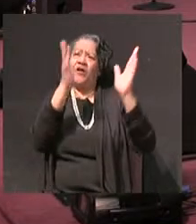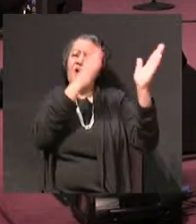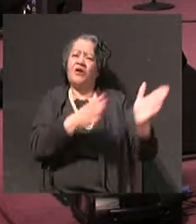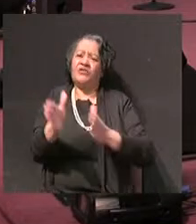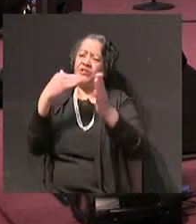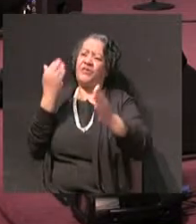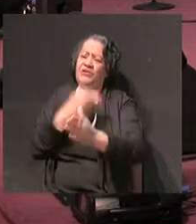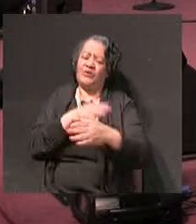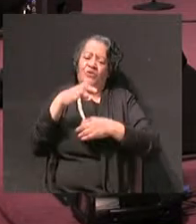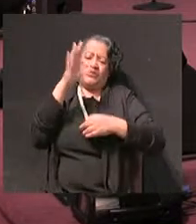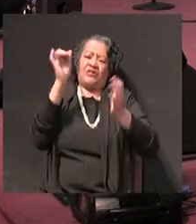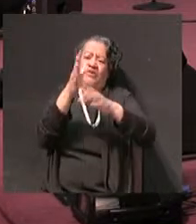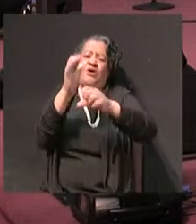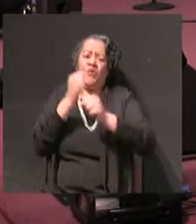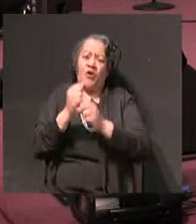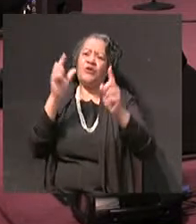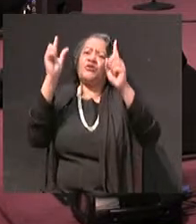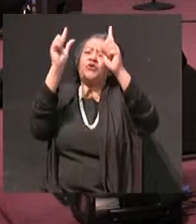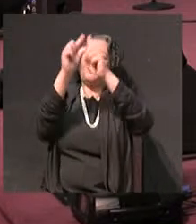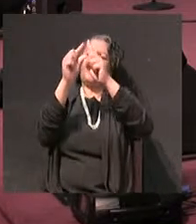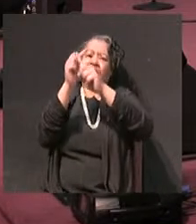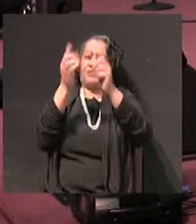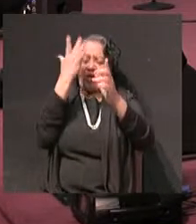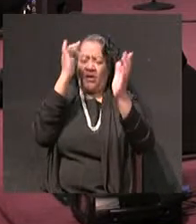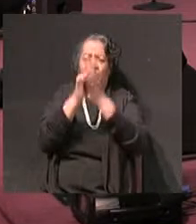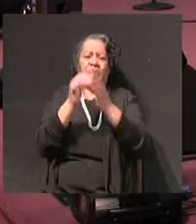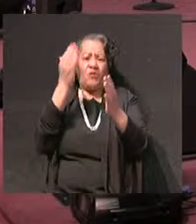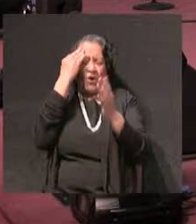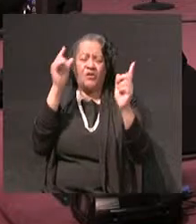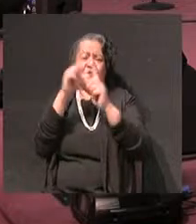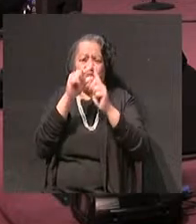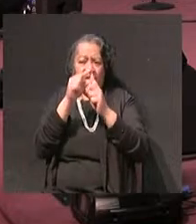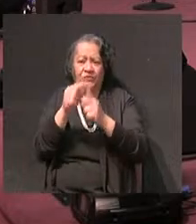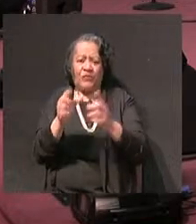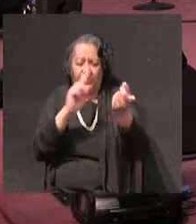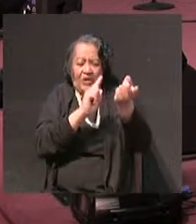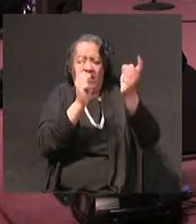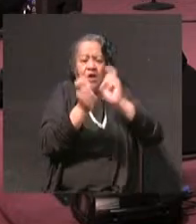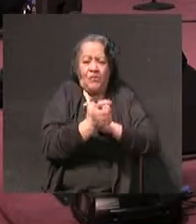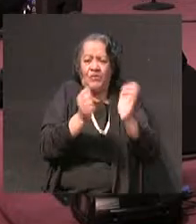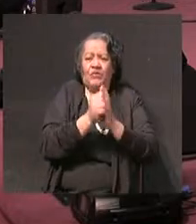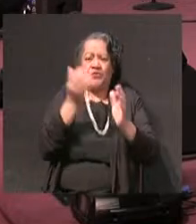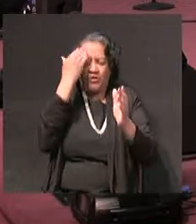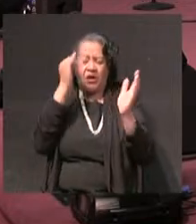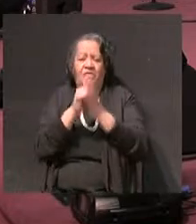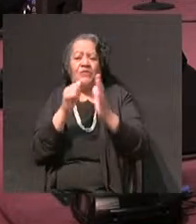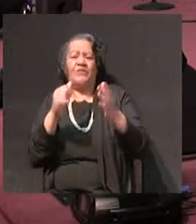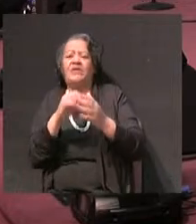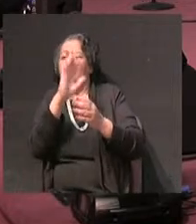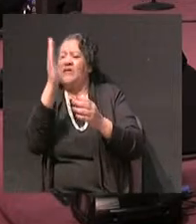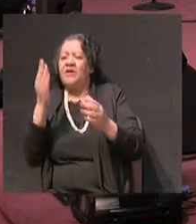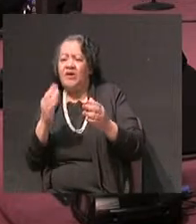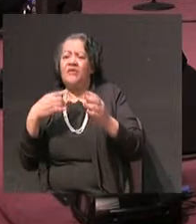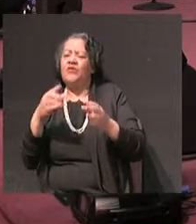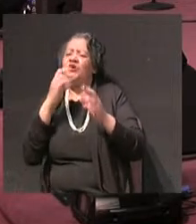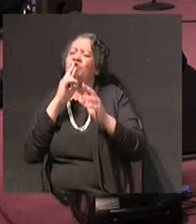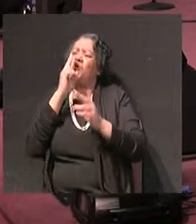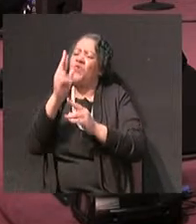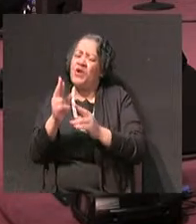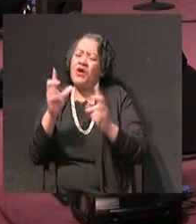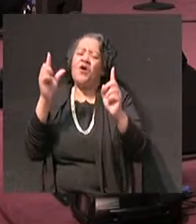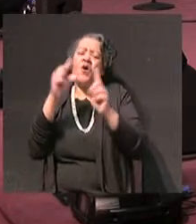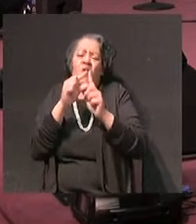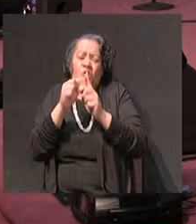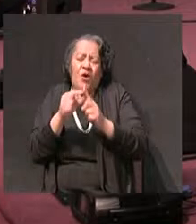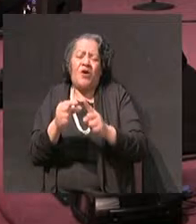prepare our spirits to receive your word because we know that your word is transformative. We know that you have a rhema word for us